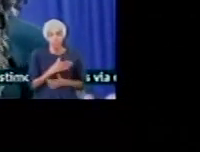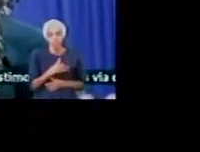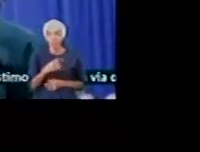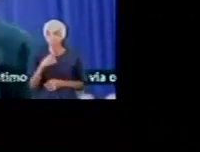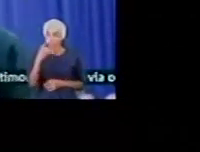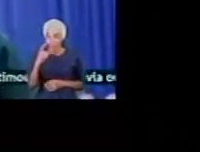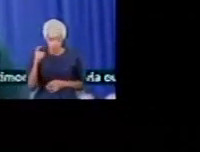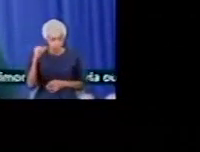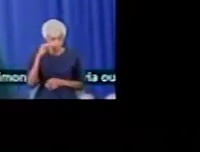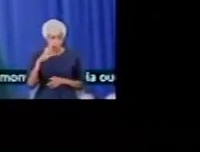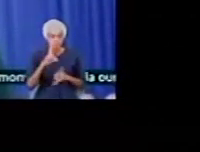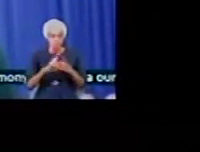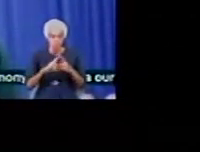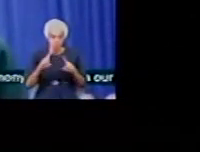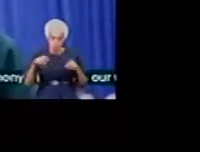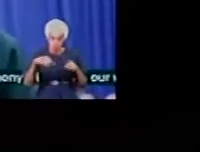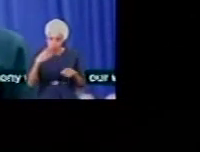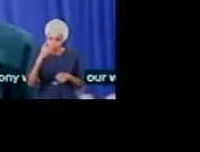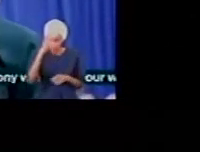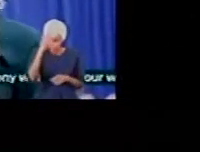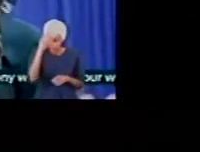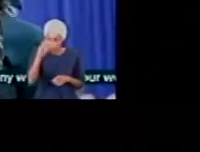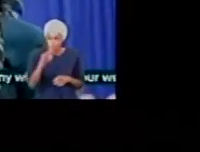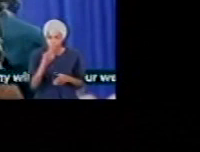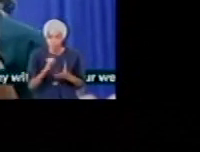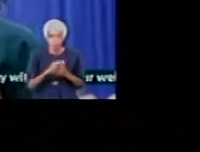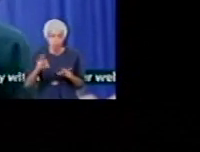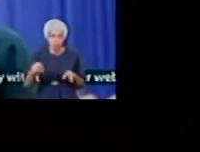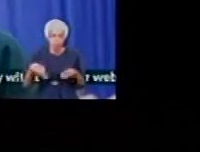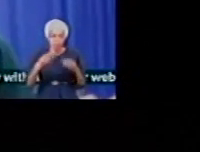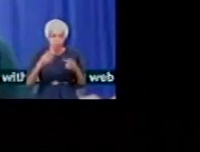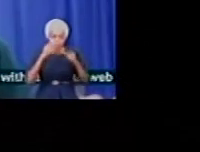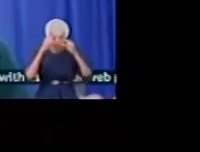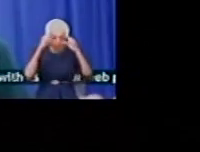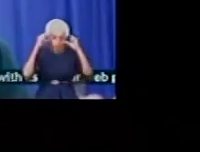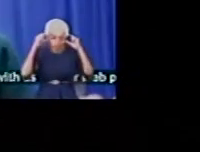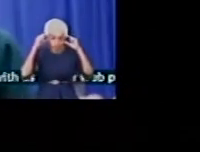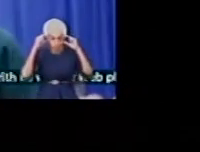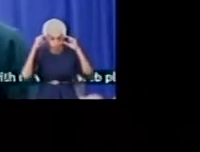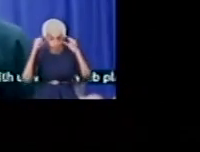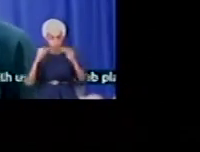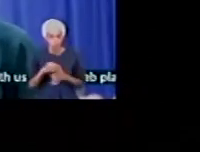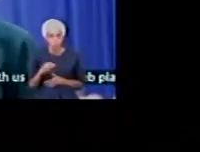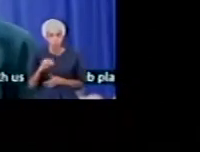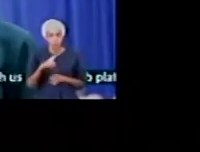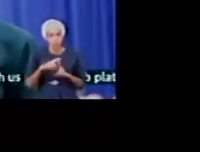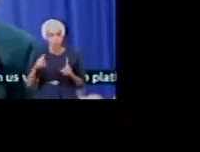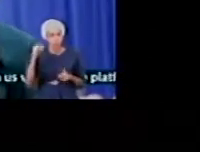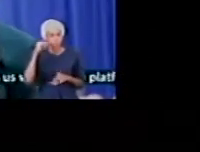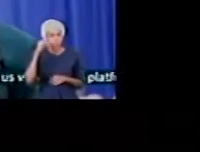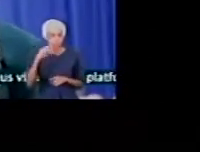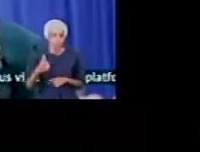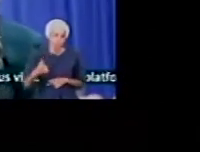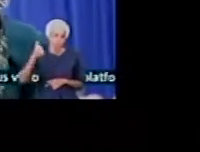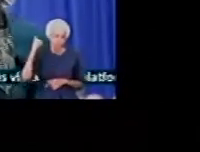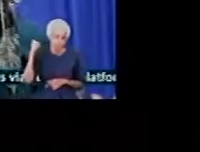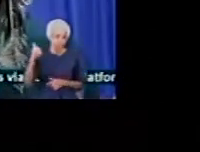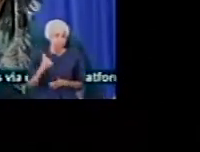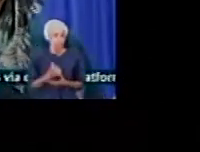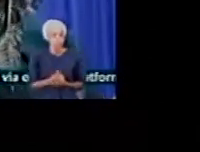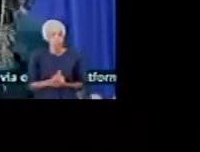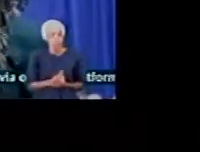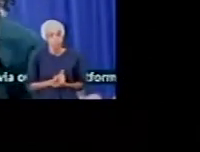I said, God forbid. I was not saying this in my mind that how can a small girl of